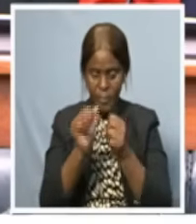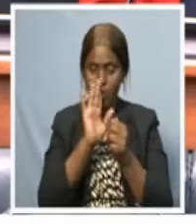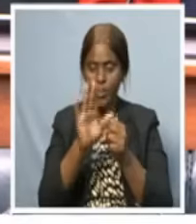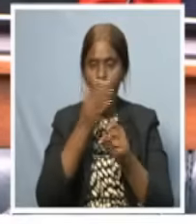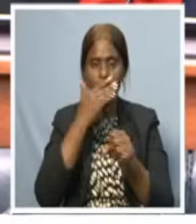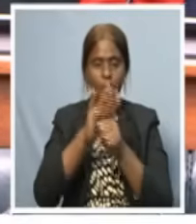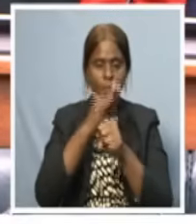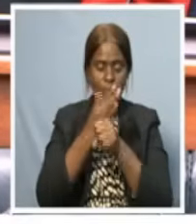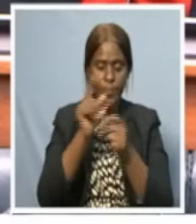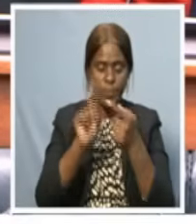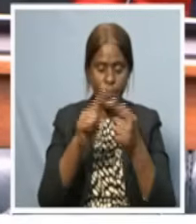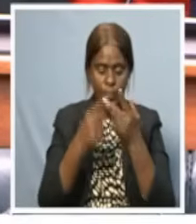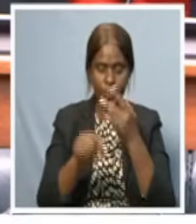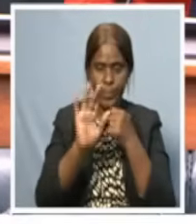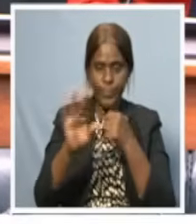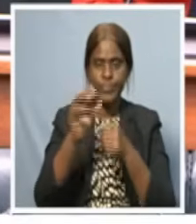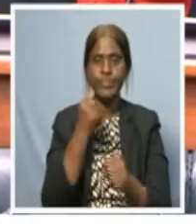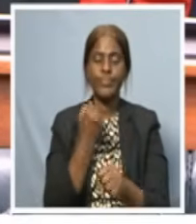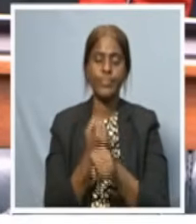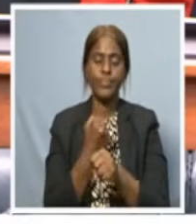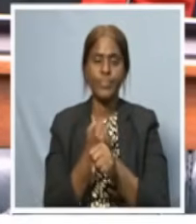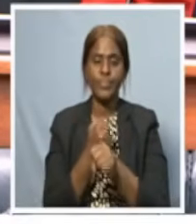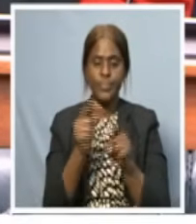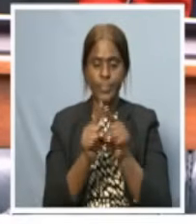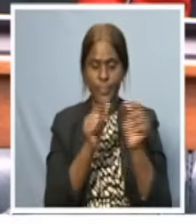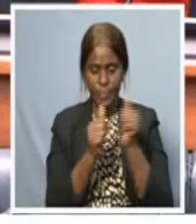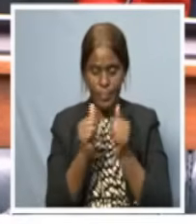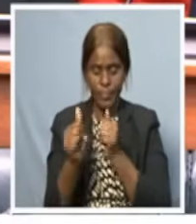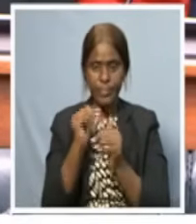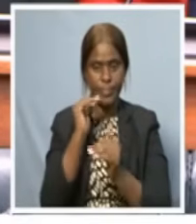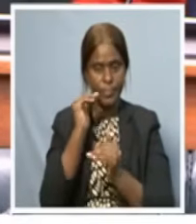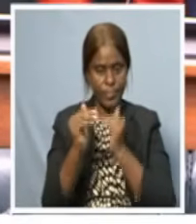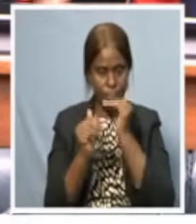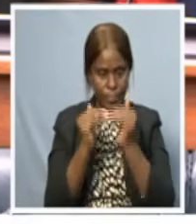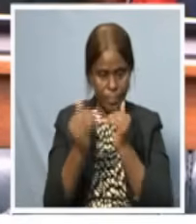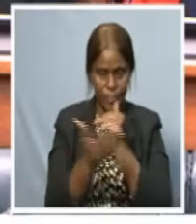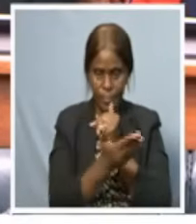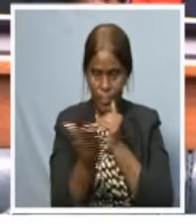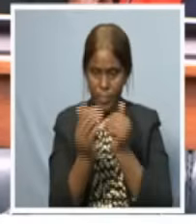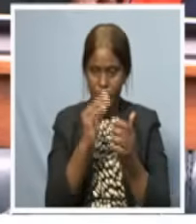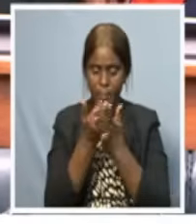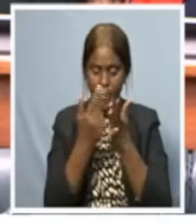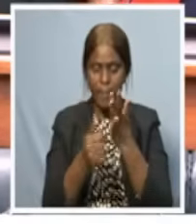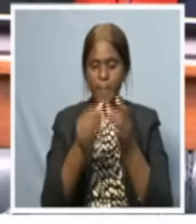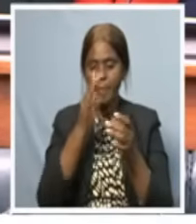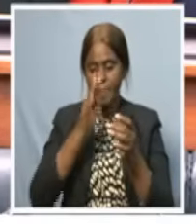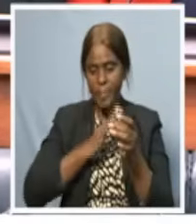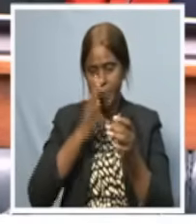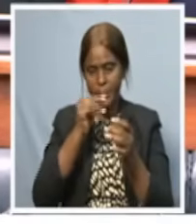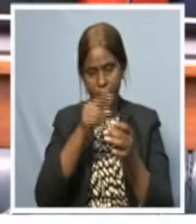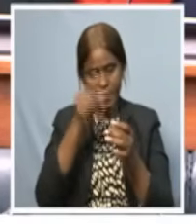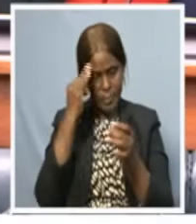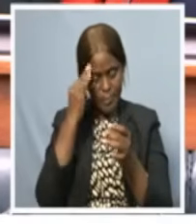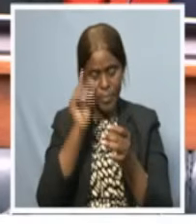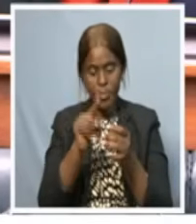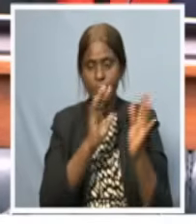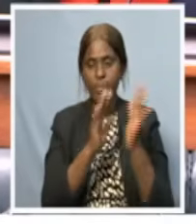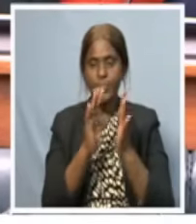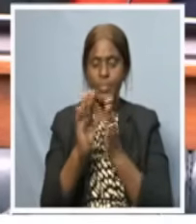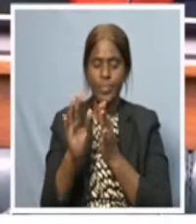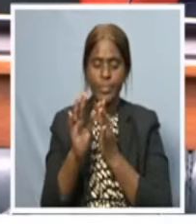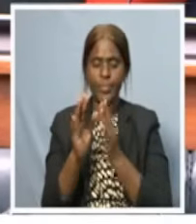strategy's commitments into concrete, actionable steps. This House, Madam Speaker, should note that